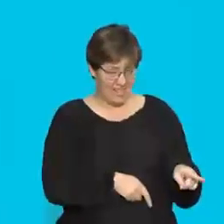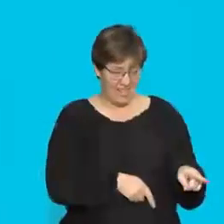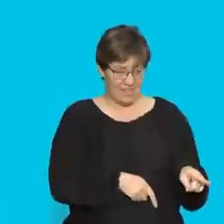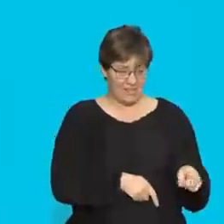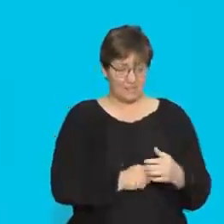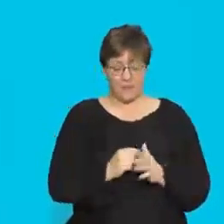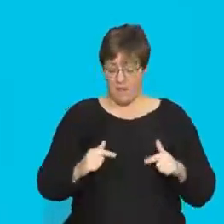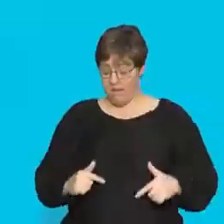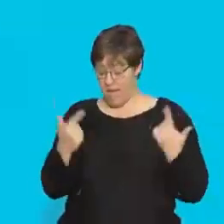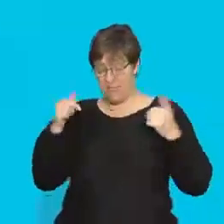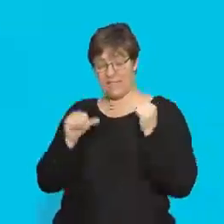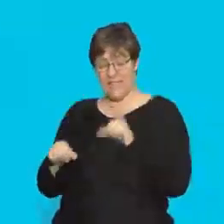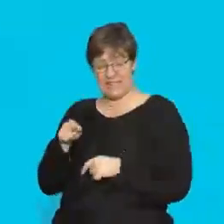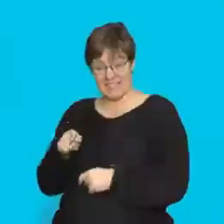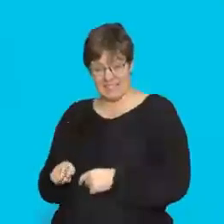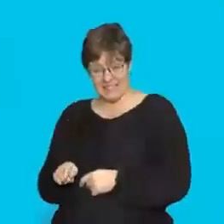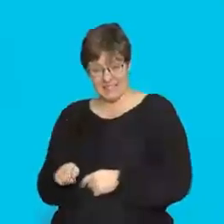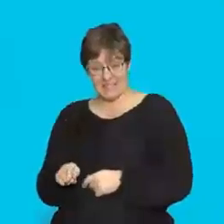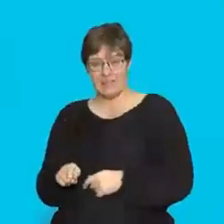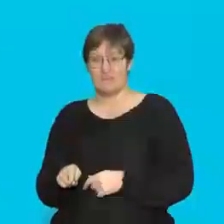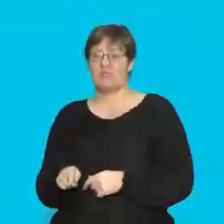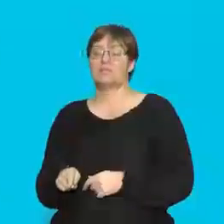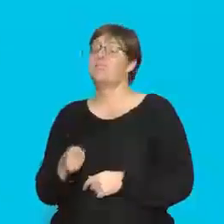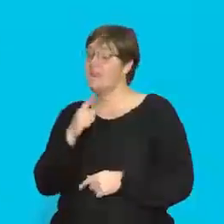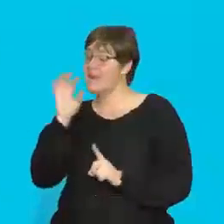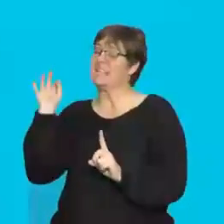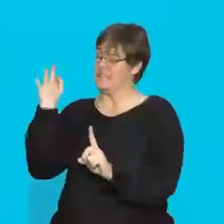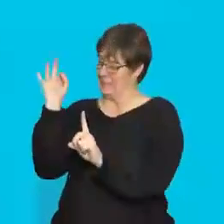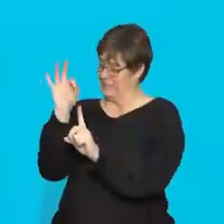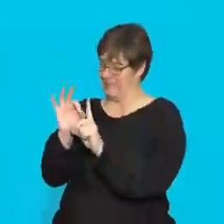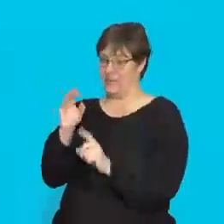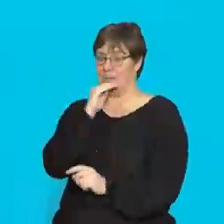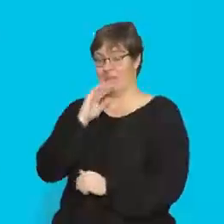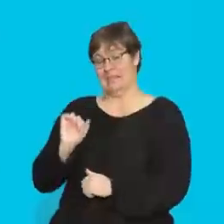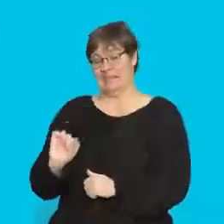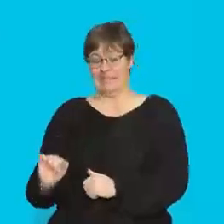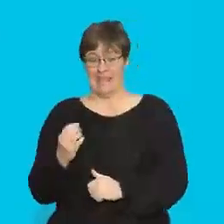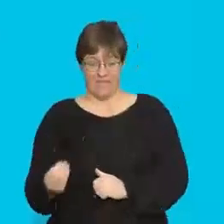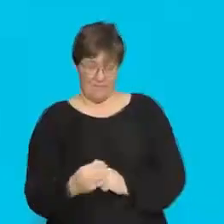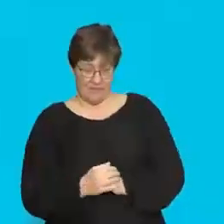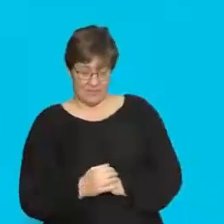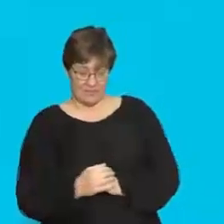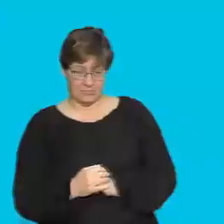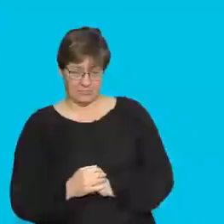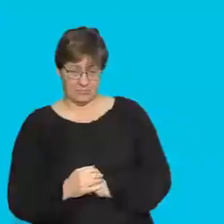or context. In life sciences, it has a very specific meaning.